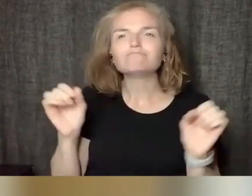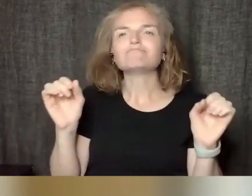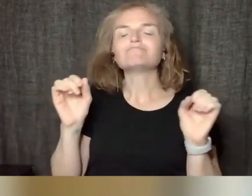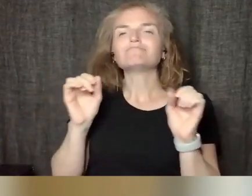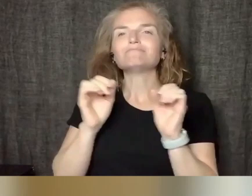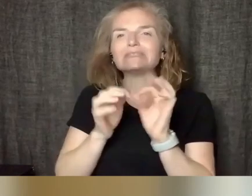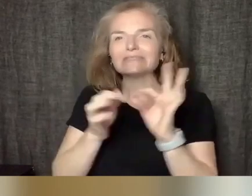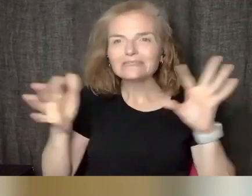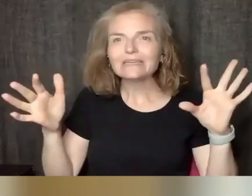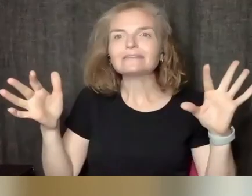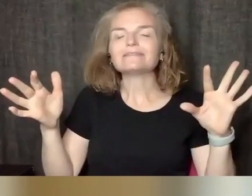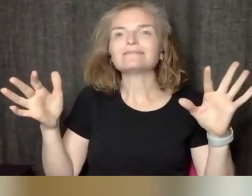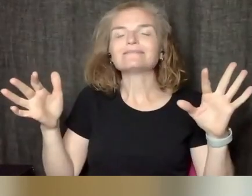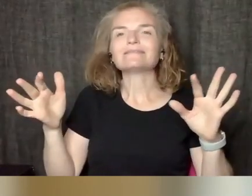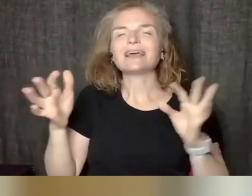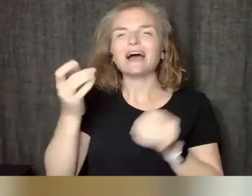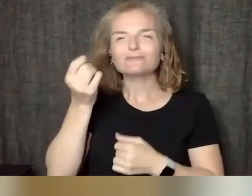mental habits.